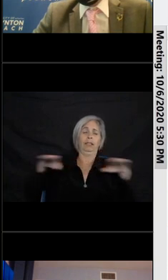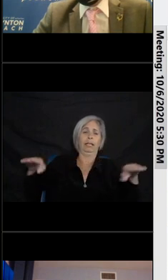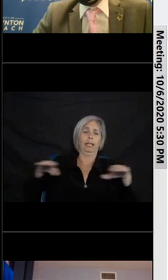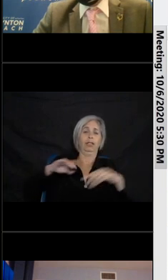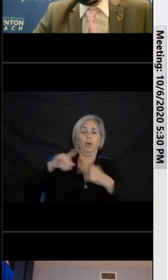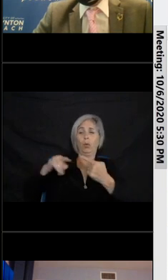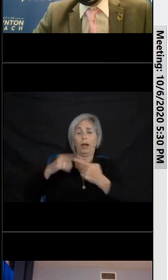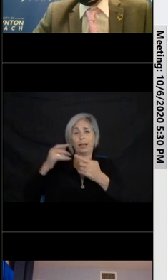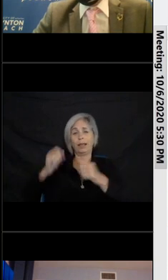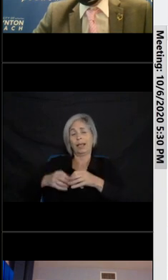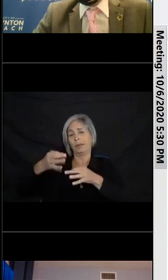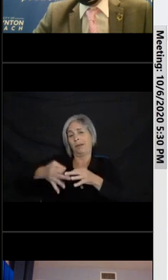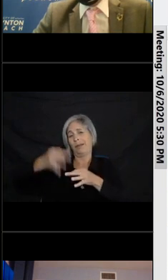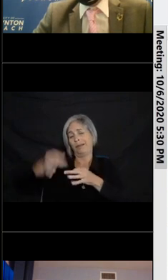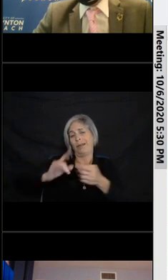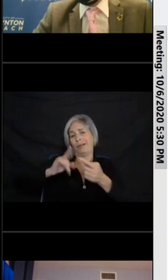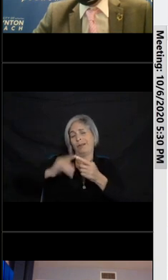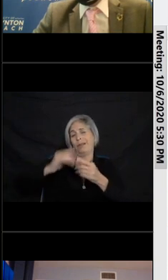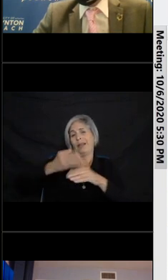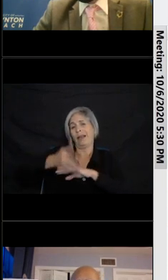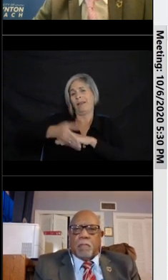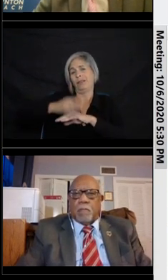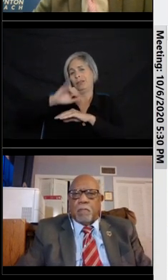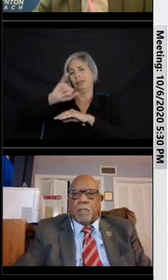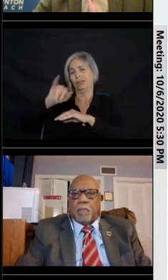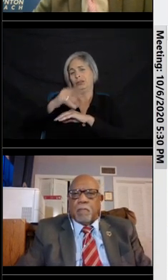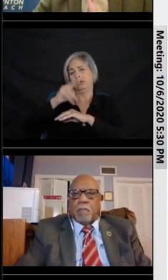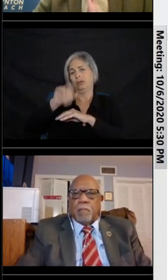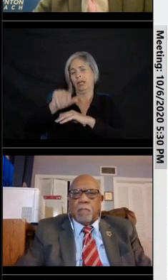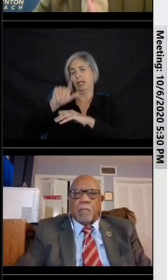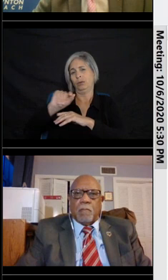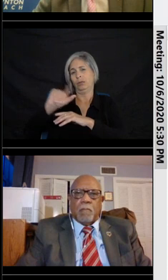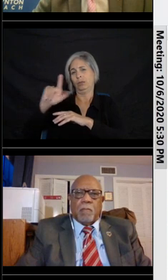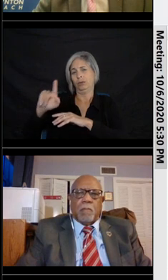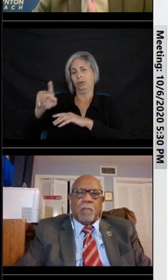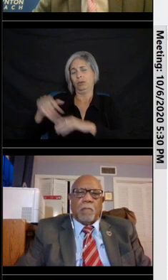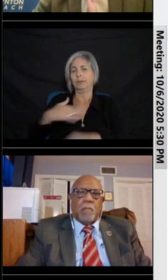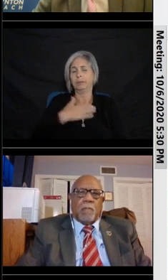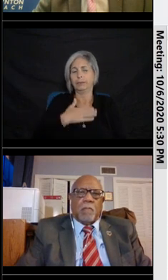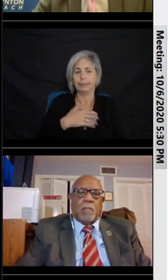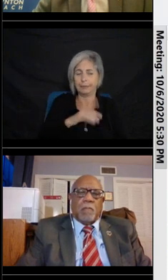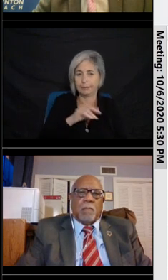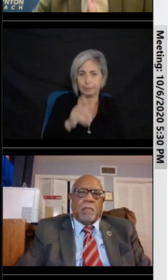it be delayed to after July of 2021?